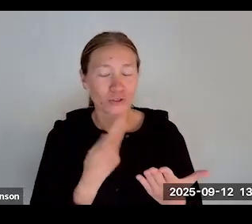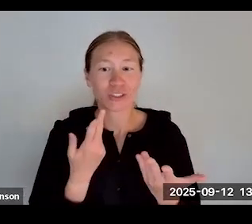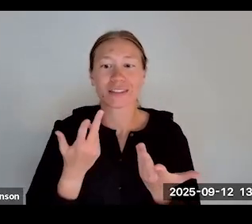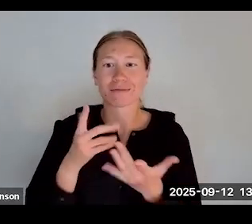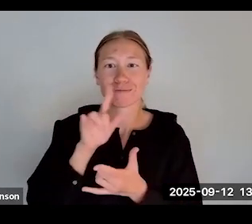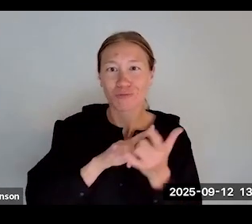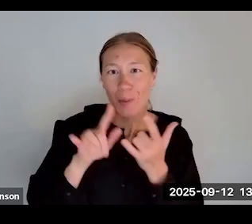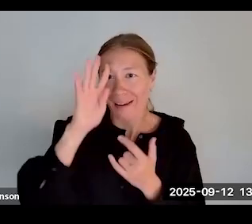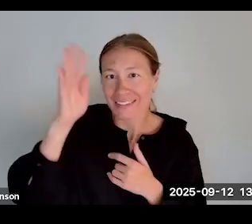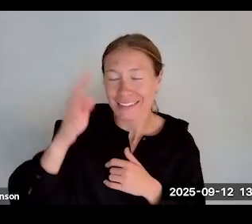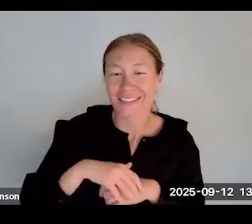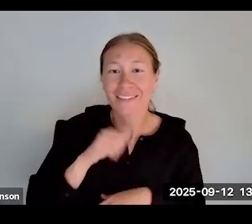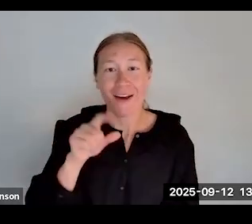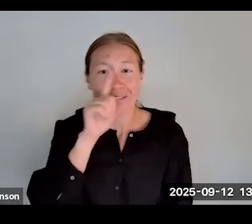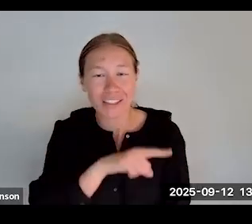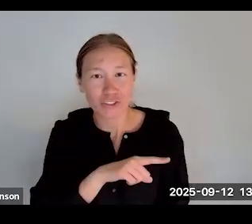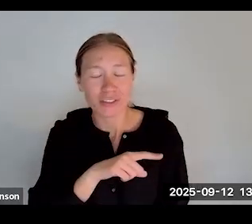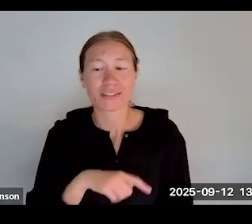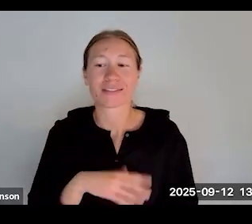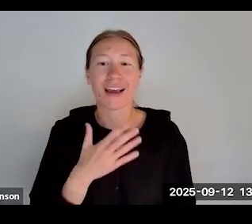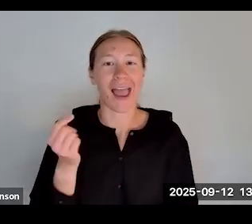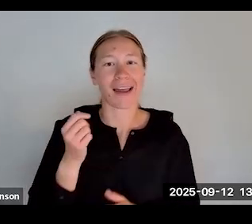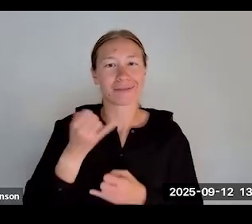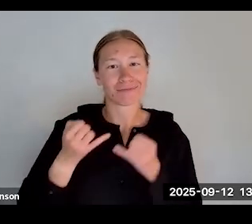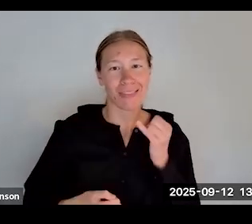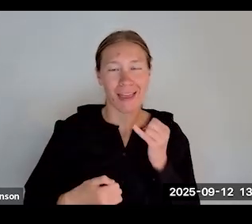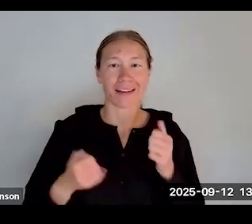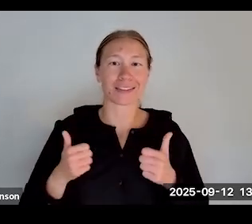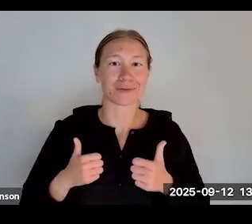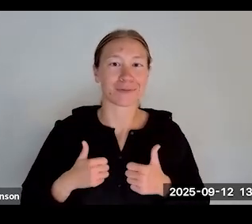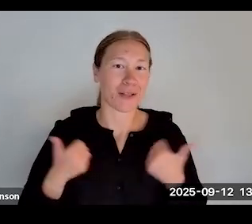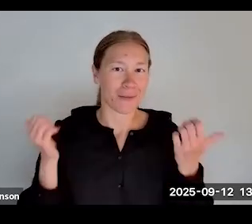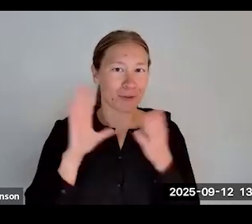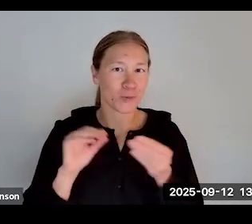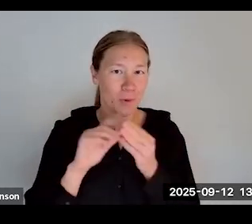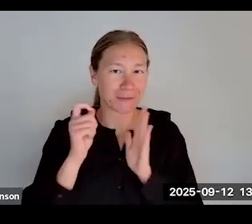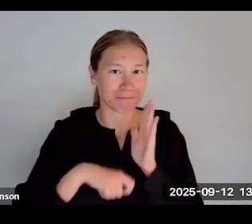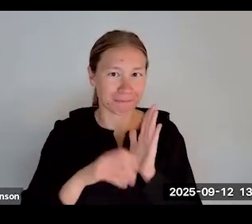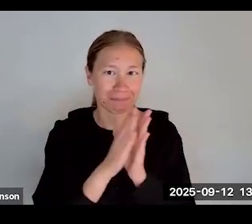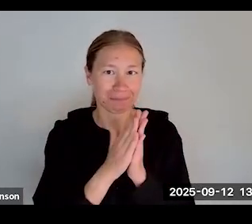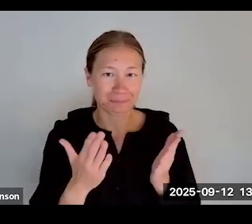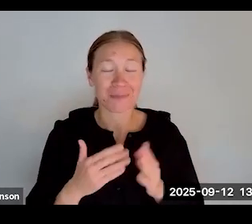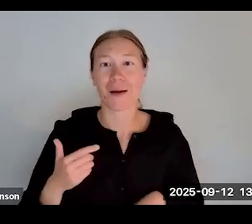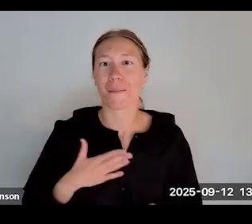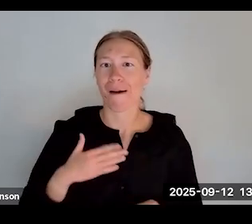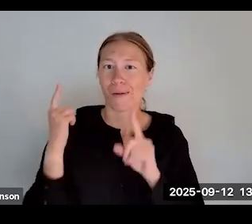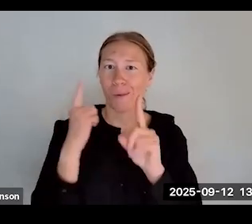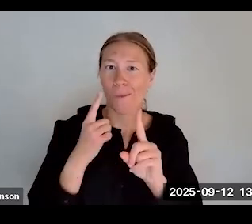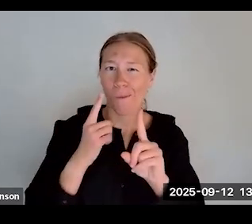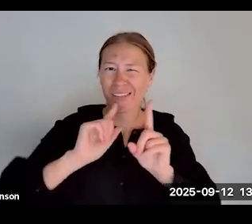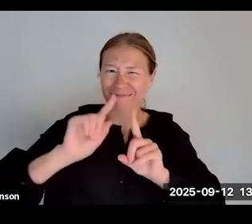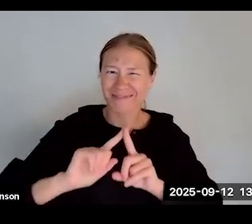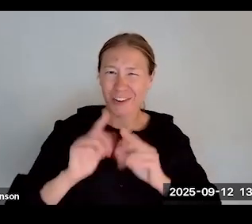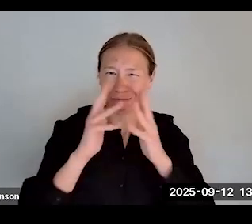romantasy, nonfiction, and then autobiography/memoir. My goal was to have a wide range of books,